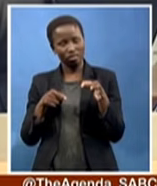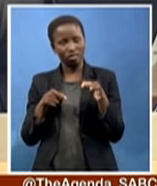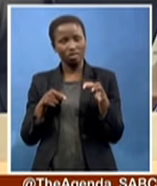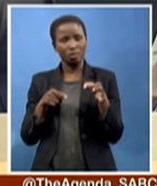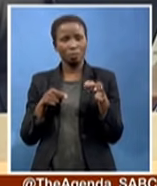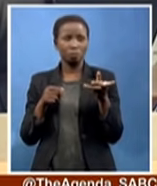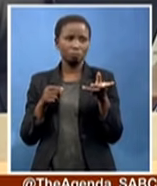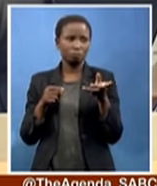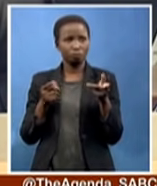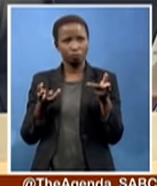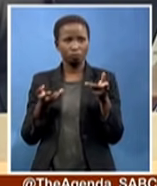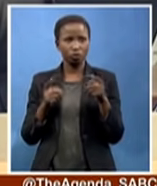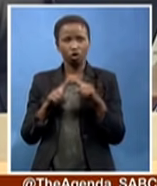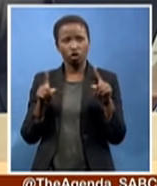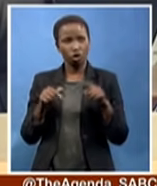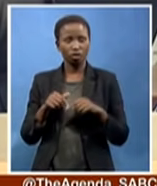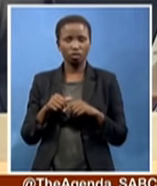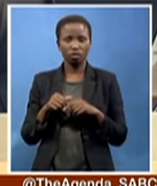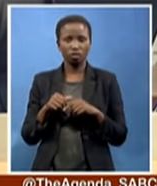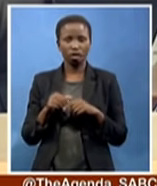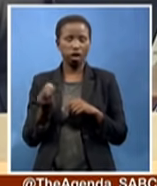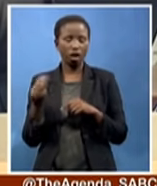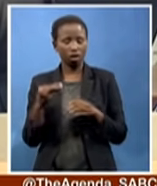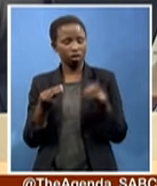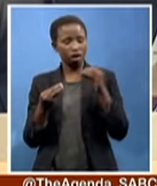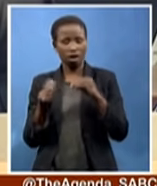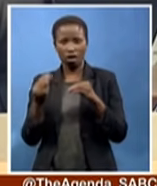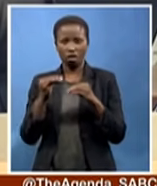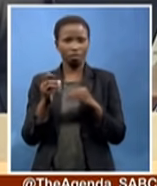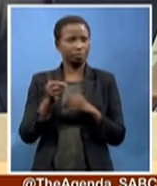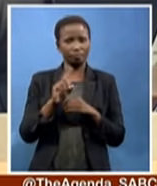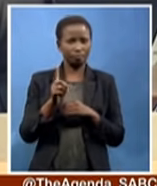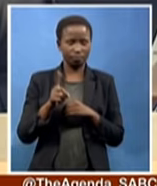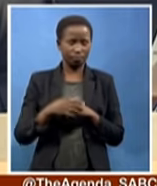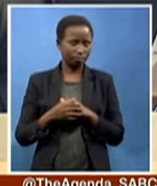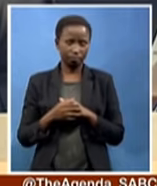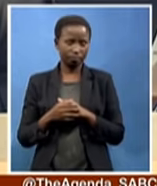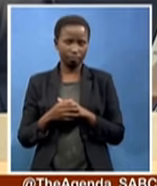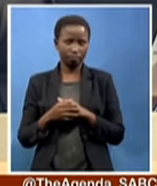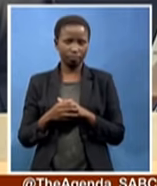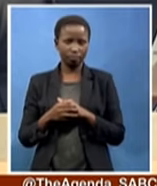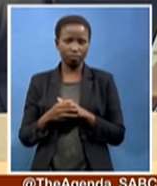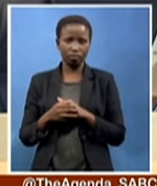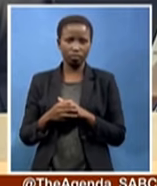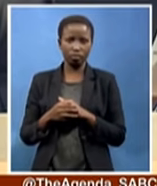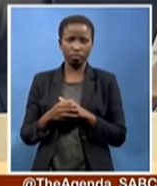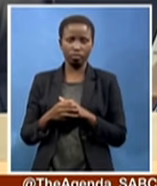diluted through various other intents and forms, it is a useful